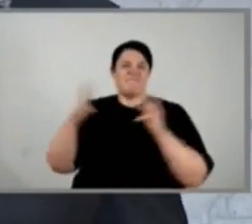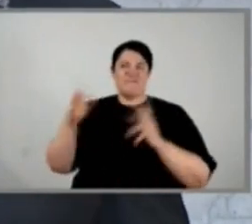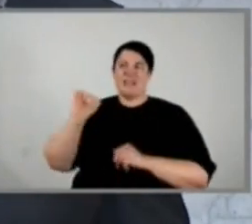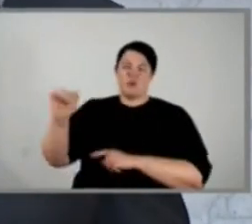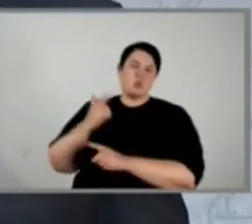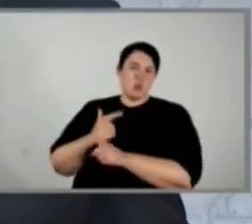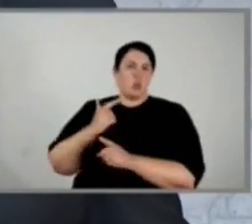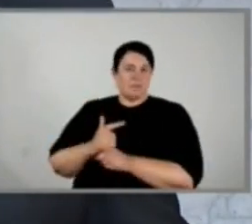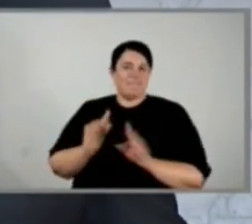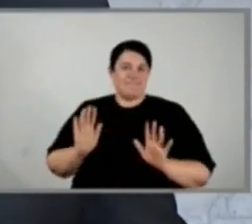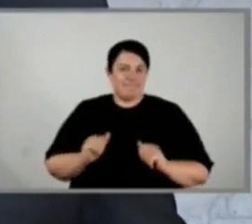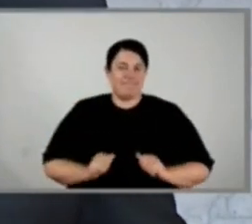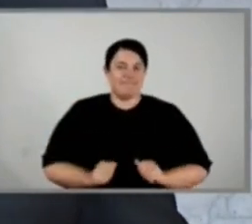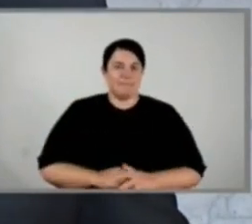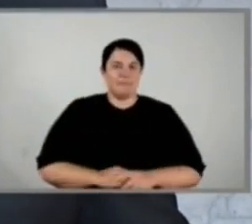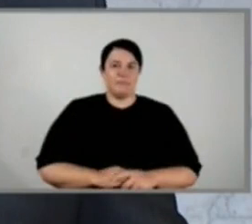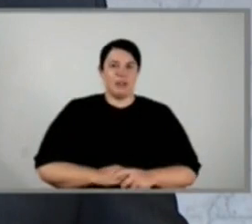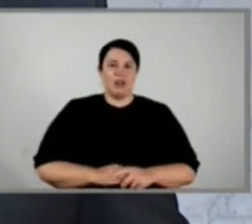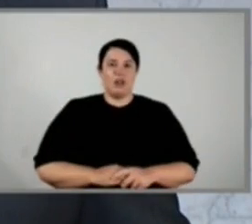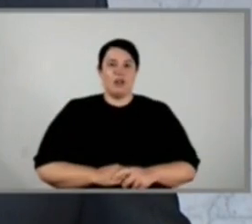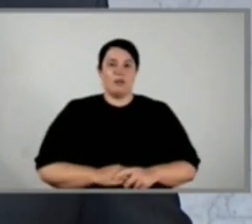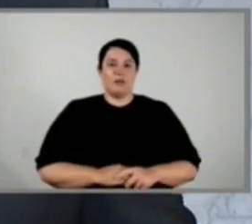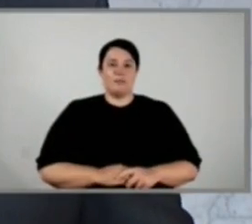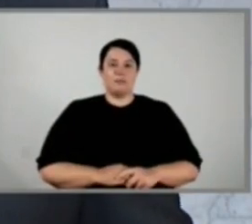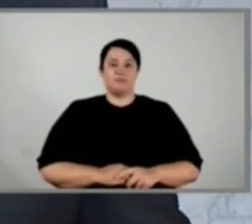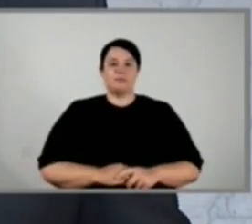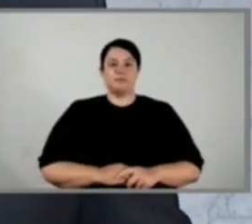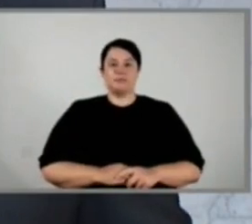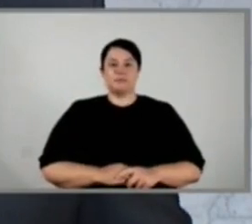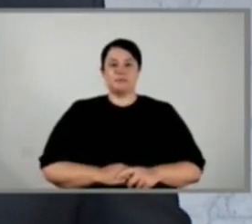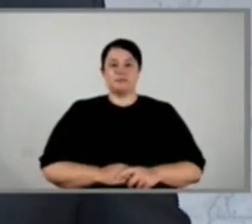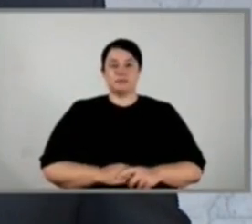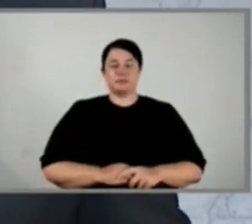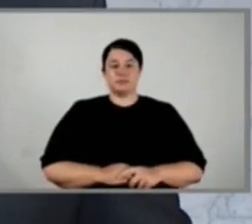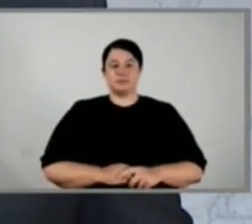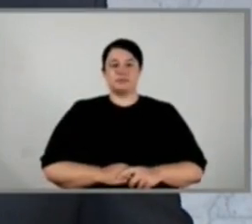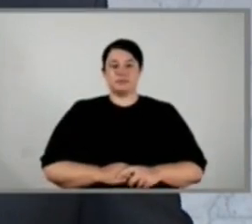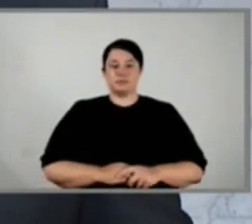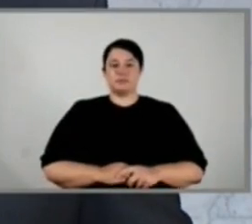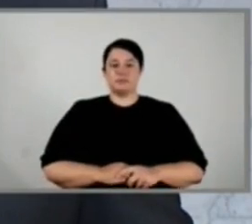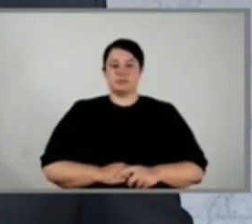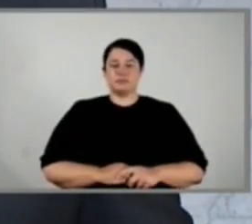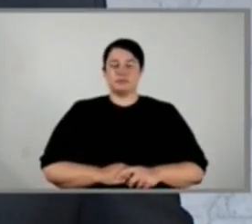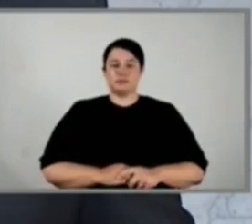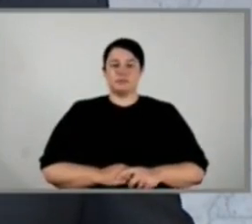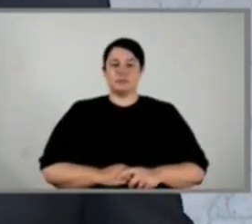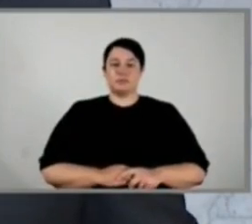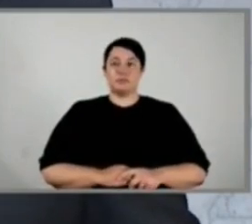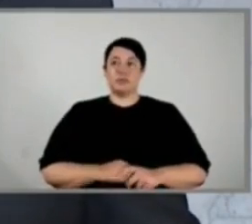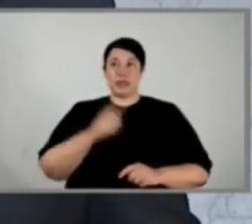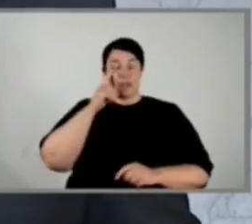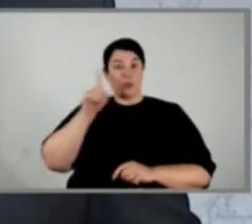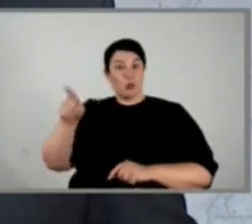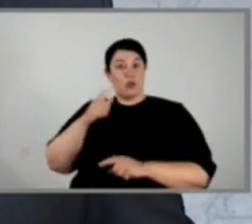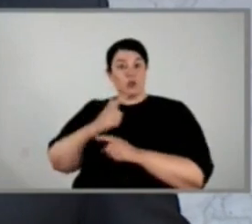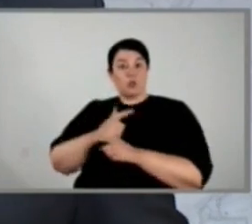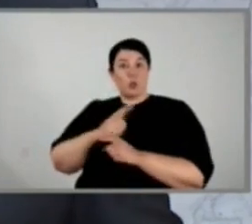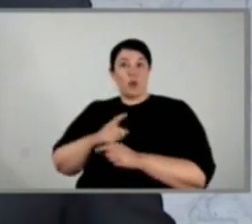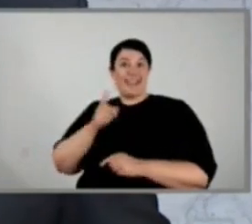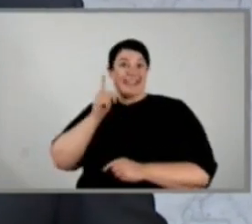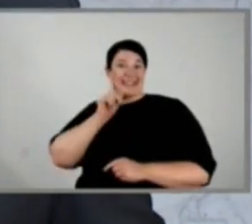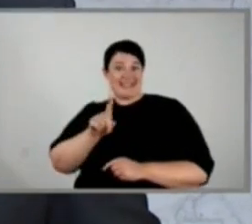with his assessment on that. I don't think what we learnt yesterday would have passed any test with the